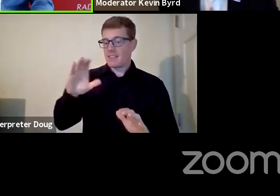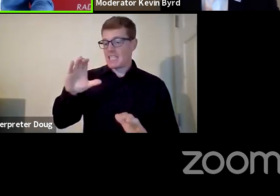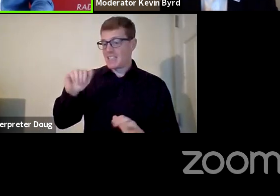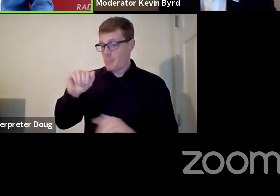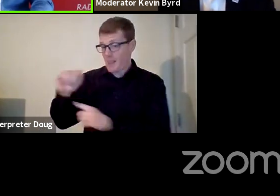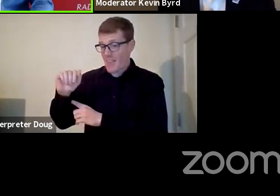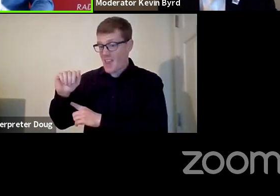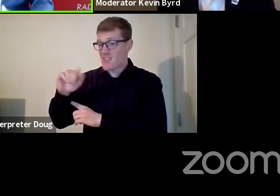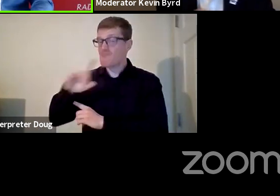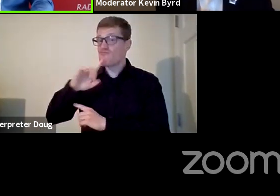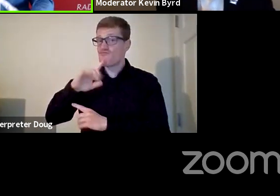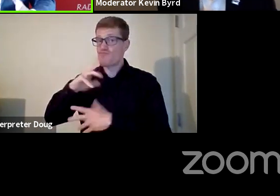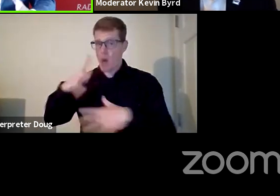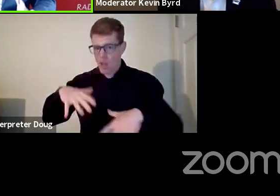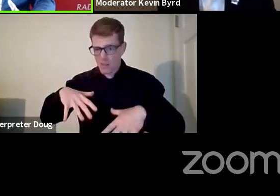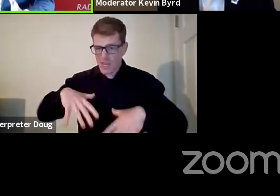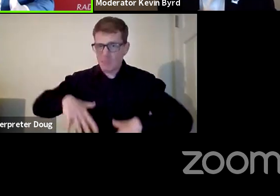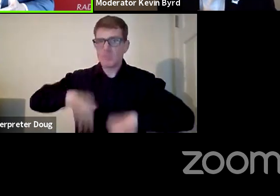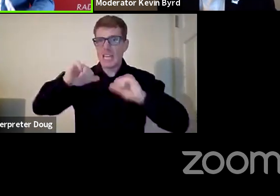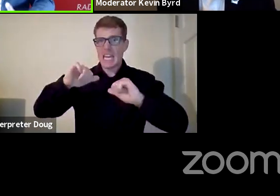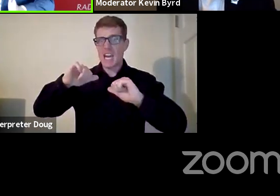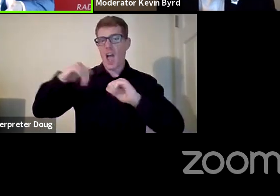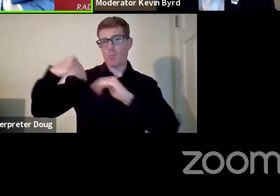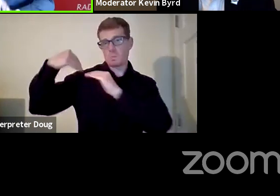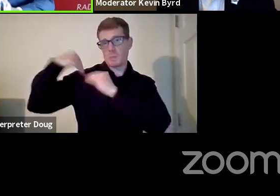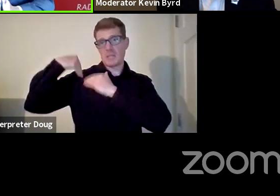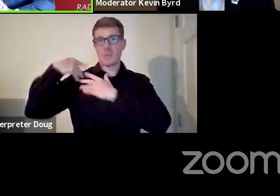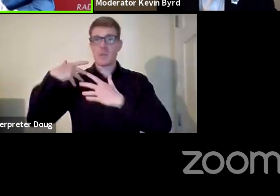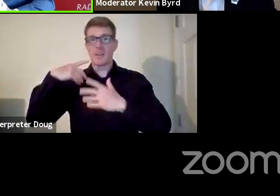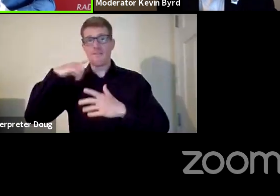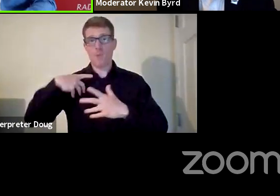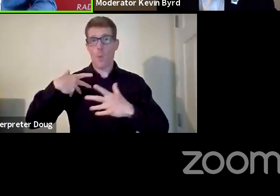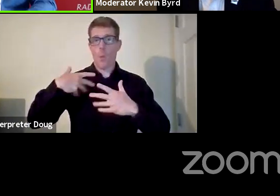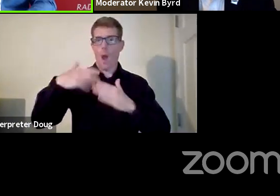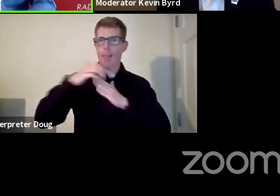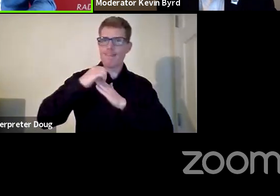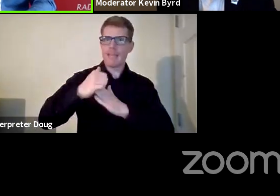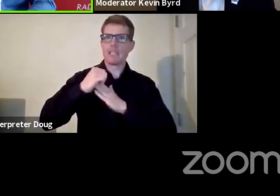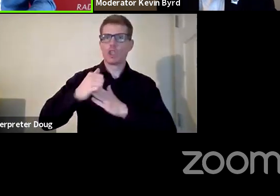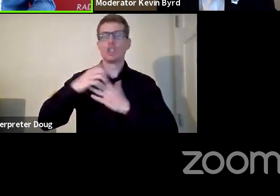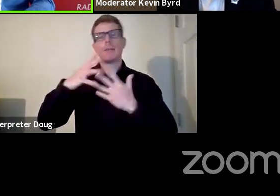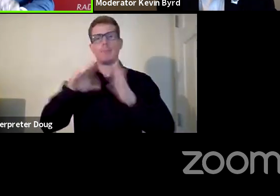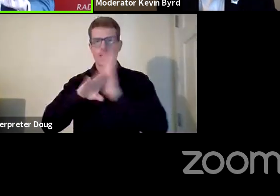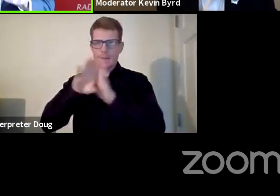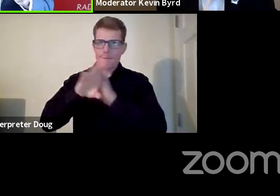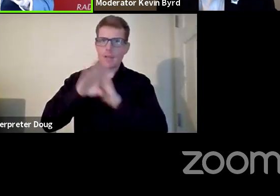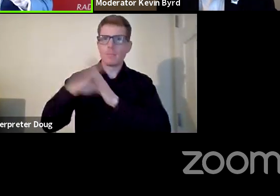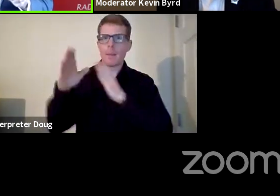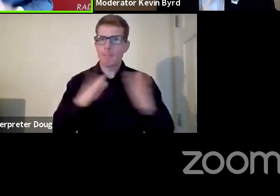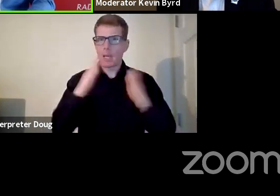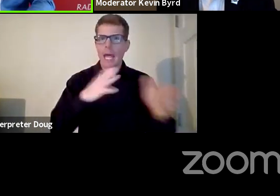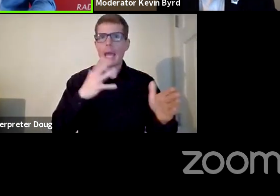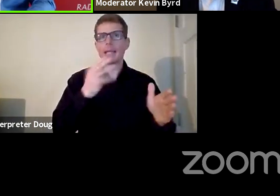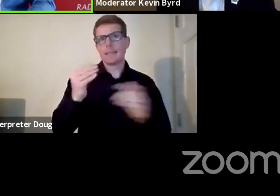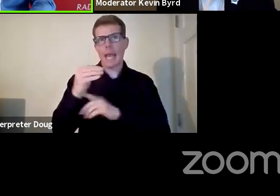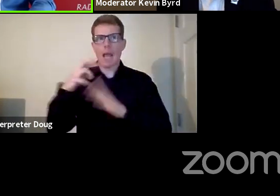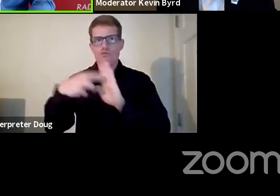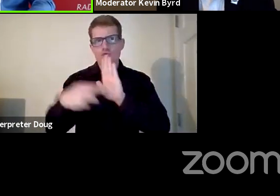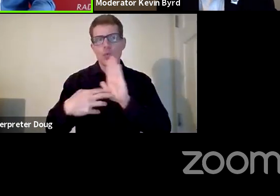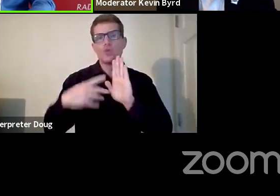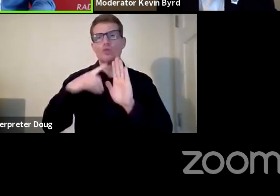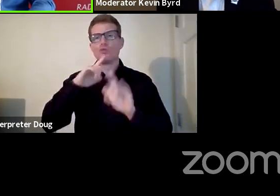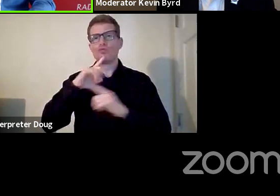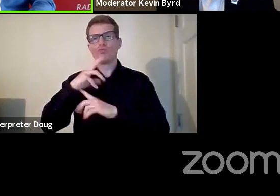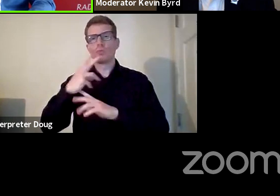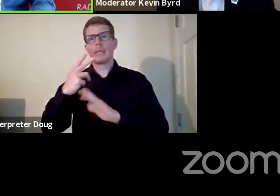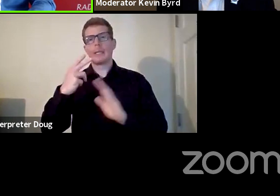with the institutions as institutions are developing their individual plans and protocols that are really looking back to that broader